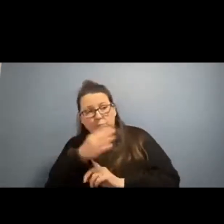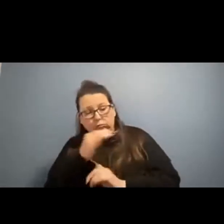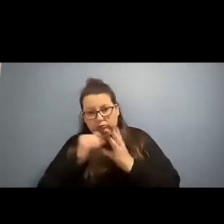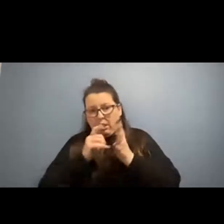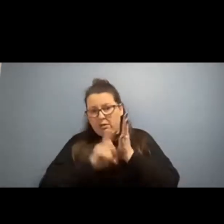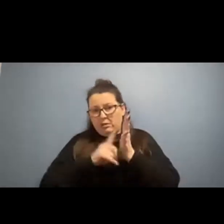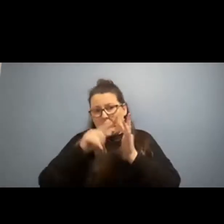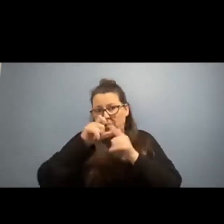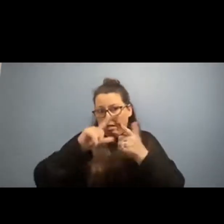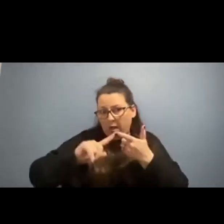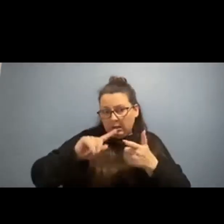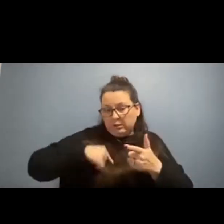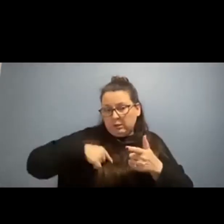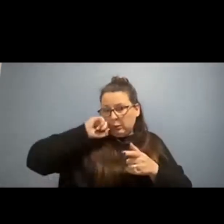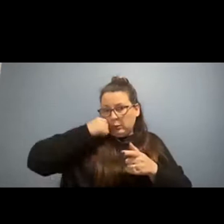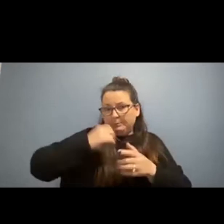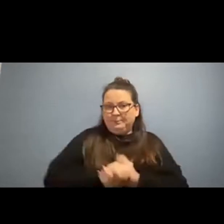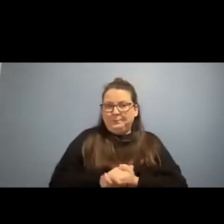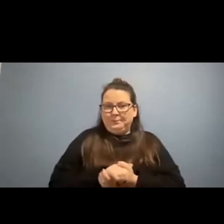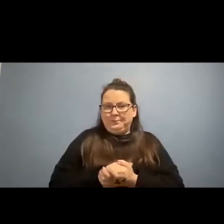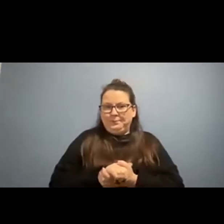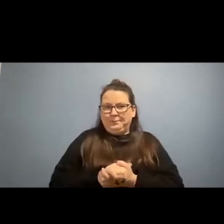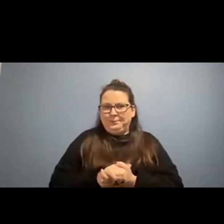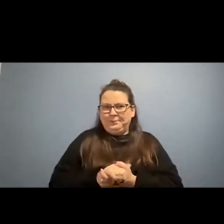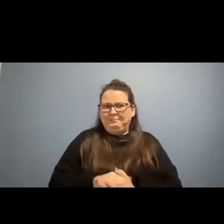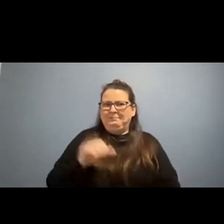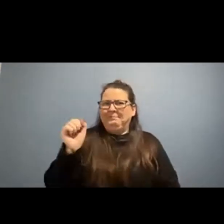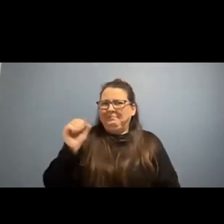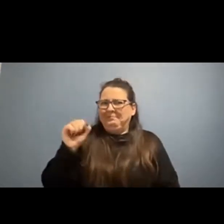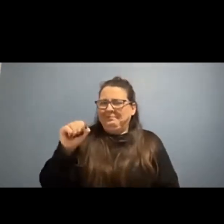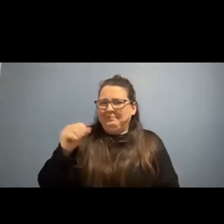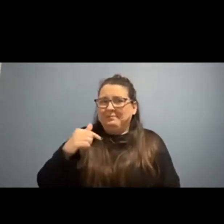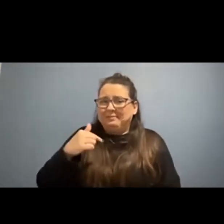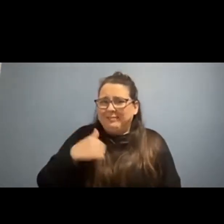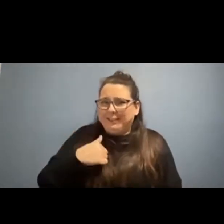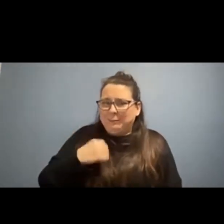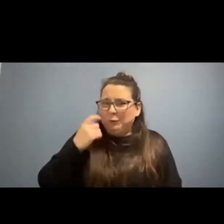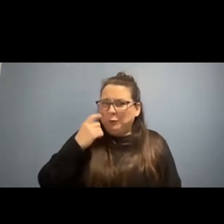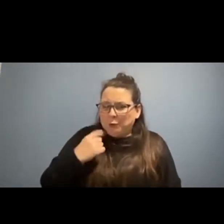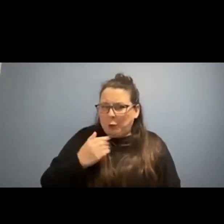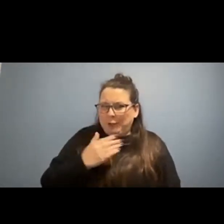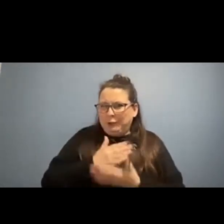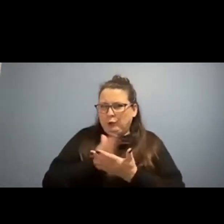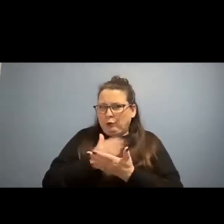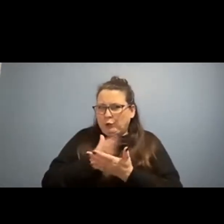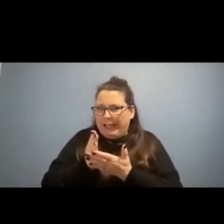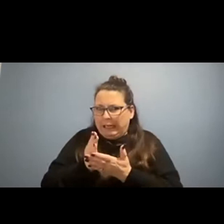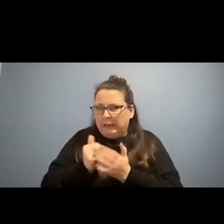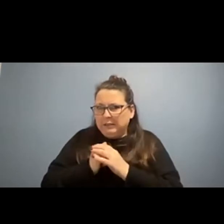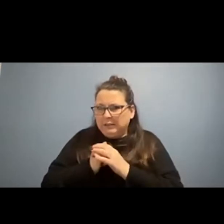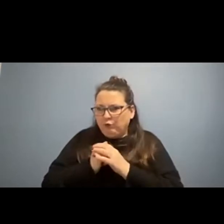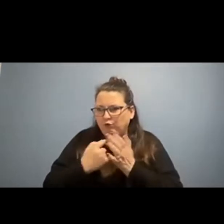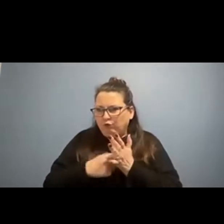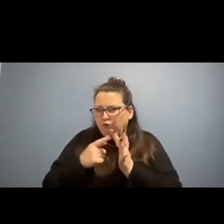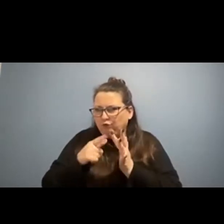pandemic. Yeah, thanks, Paul. I'm just trying to get permission to share my slides. Rick, are you able to give me permission to